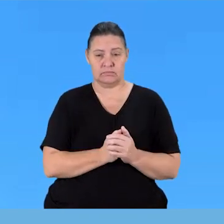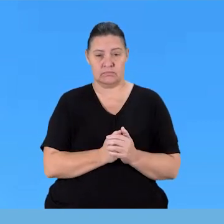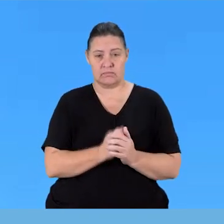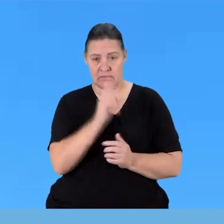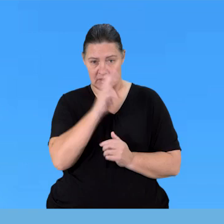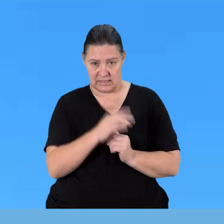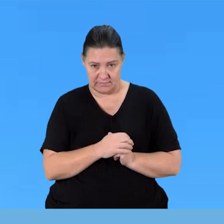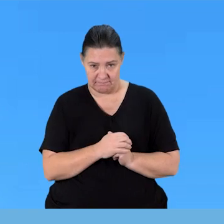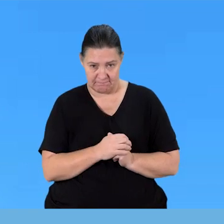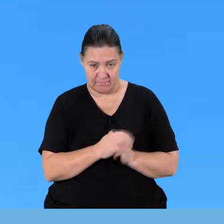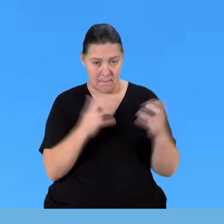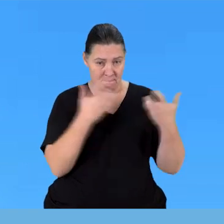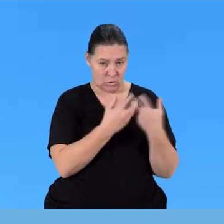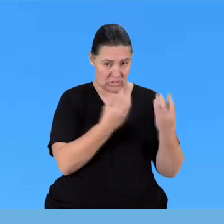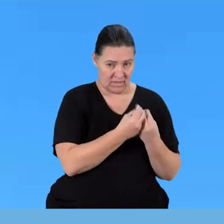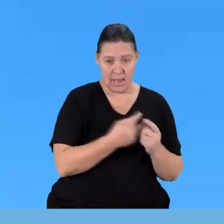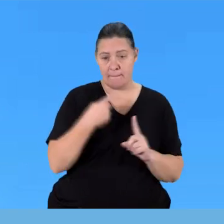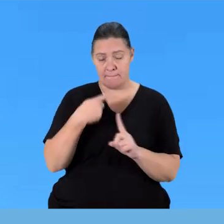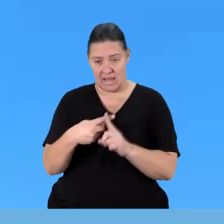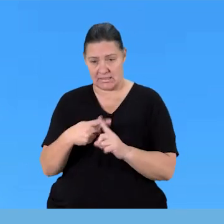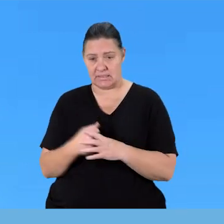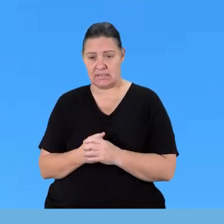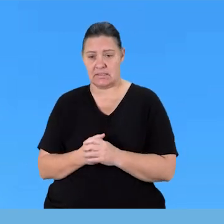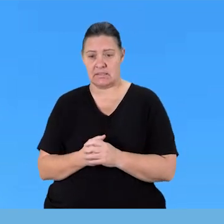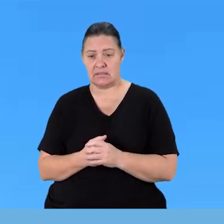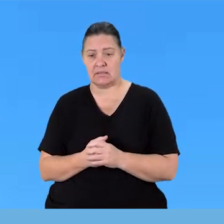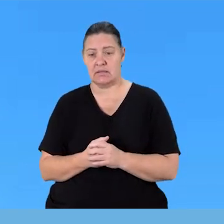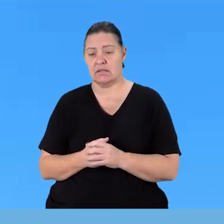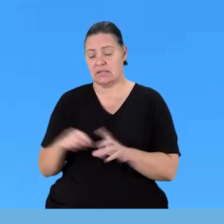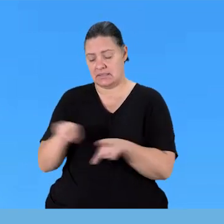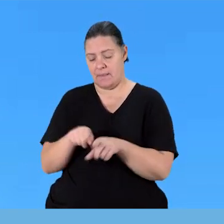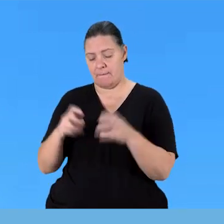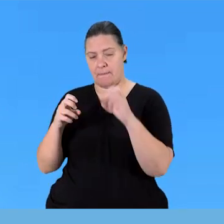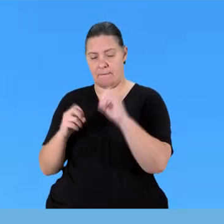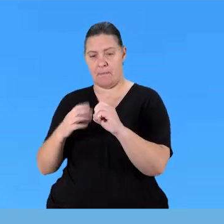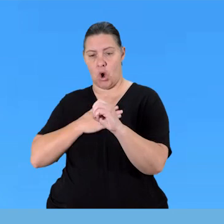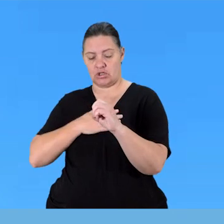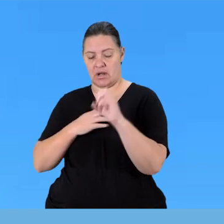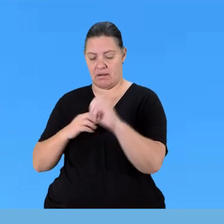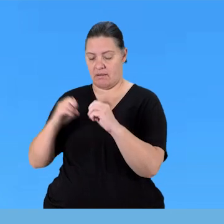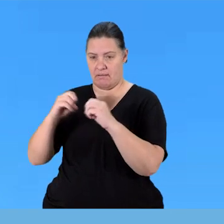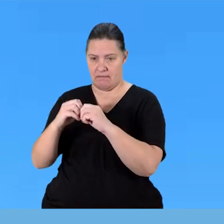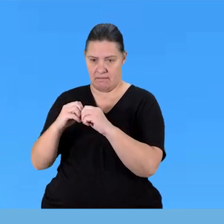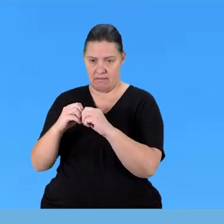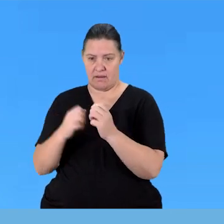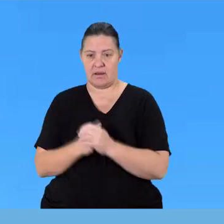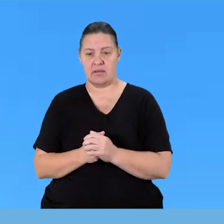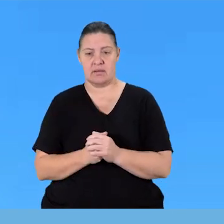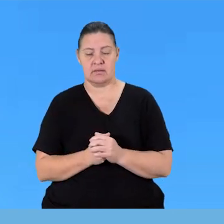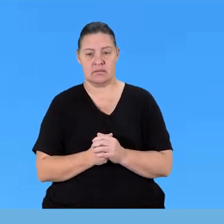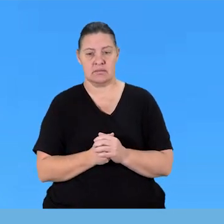chemically bonded together, plus, same thing, two oxygen atoms chemically bonded